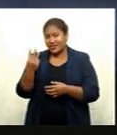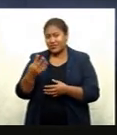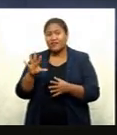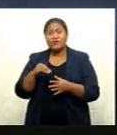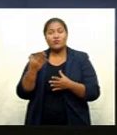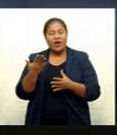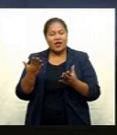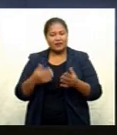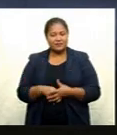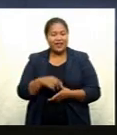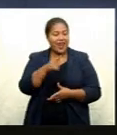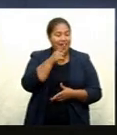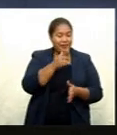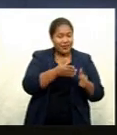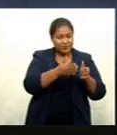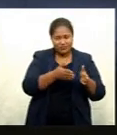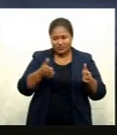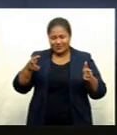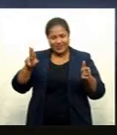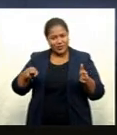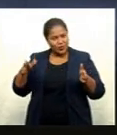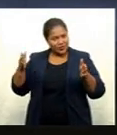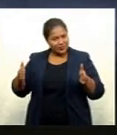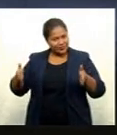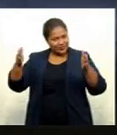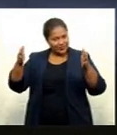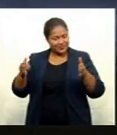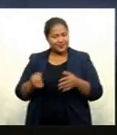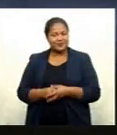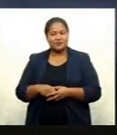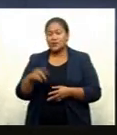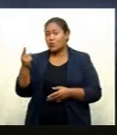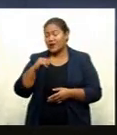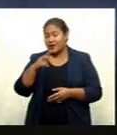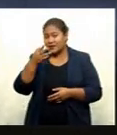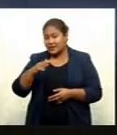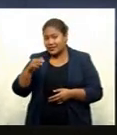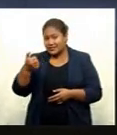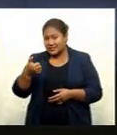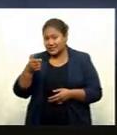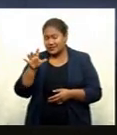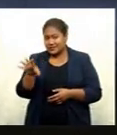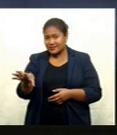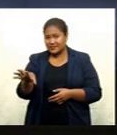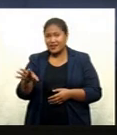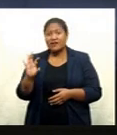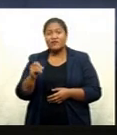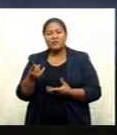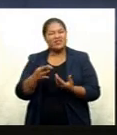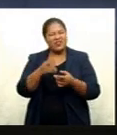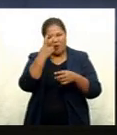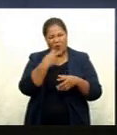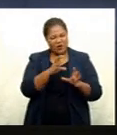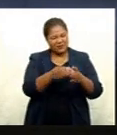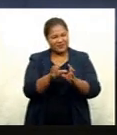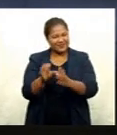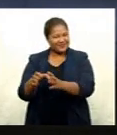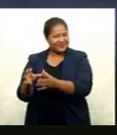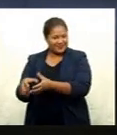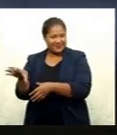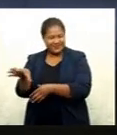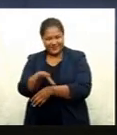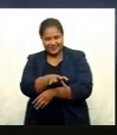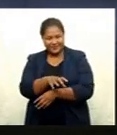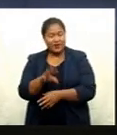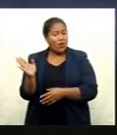are from the Lami Nosore containment zone, 196 of which are from existing areas of concern.